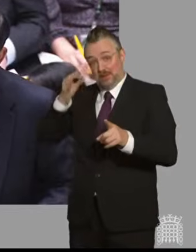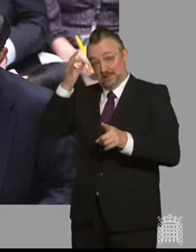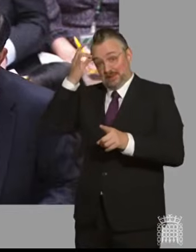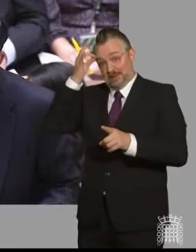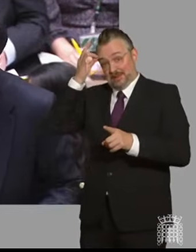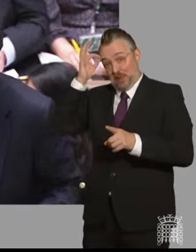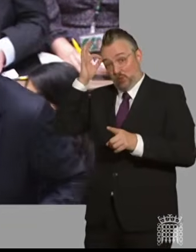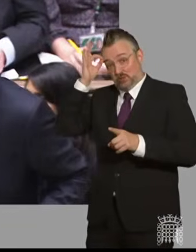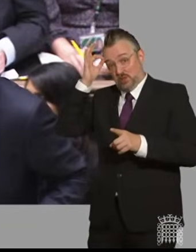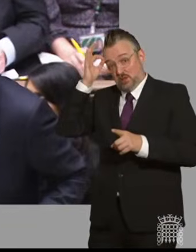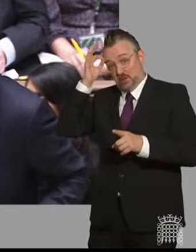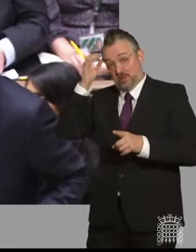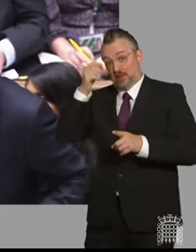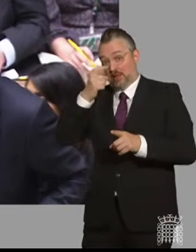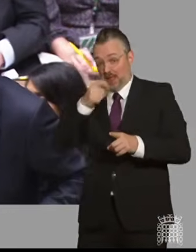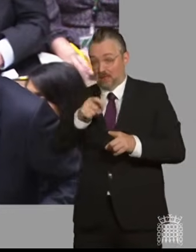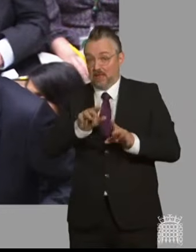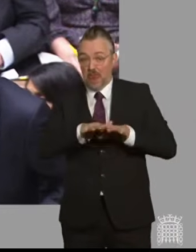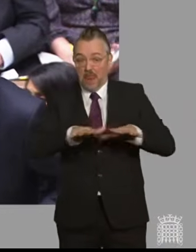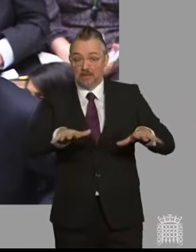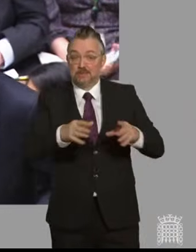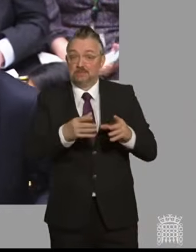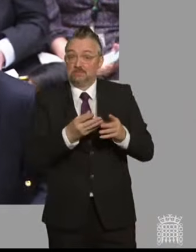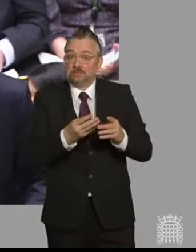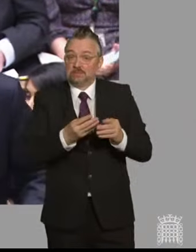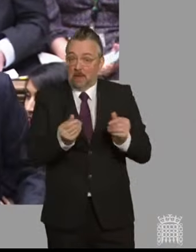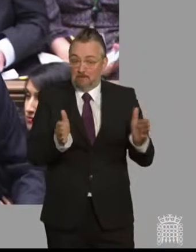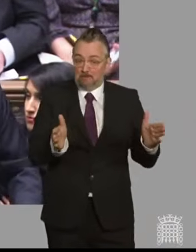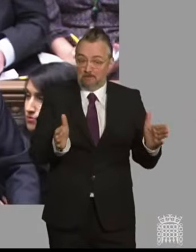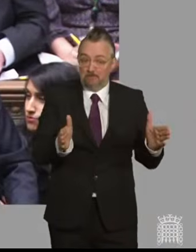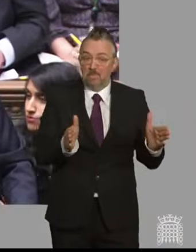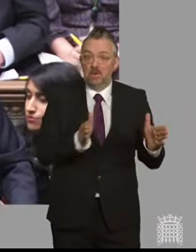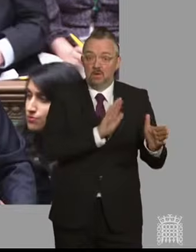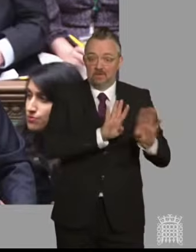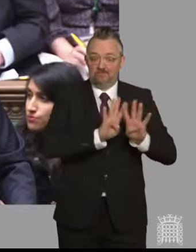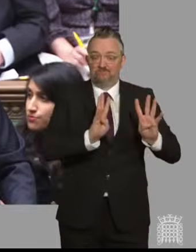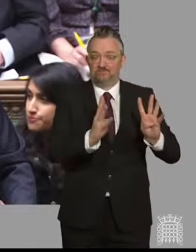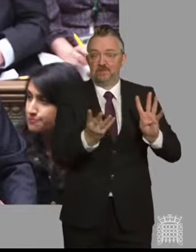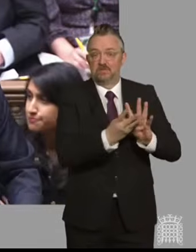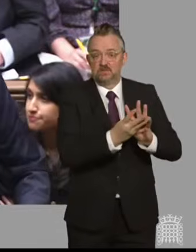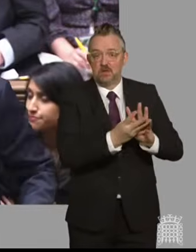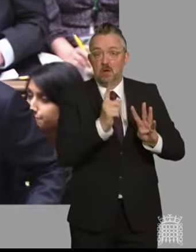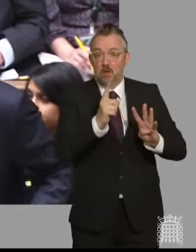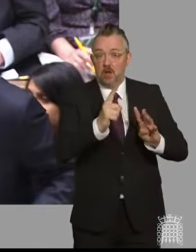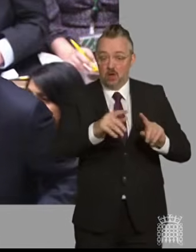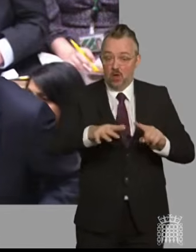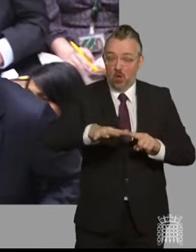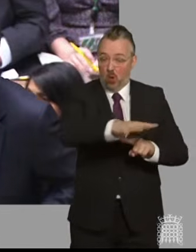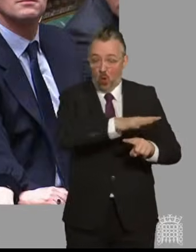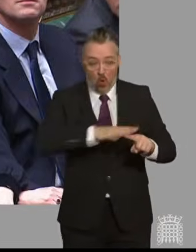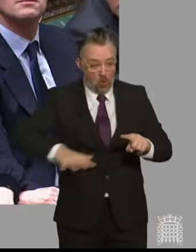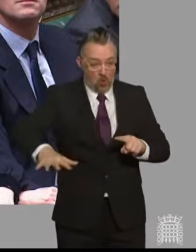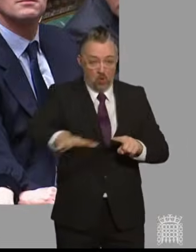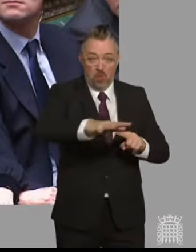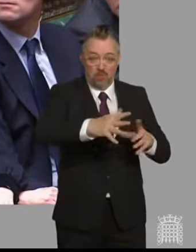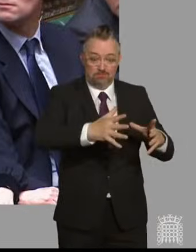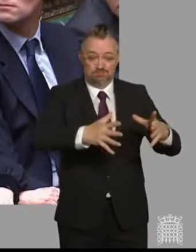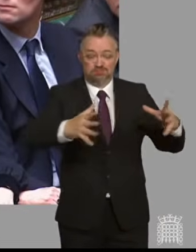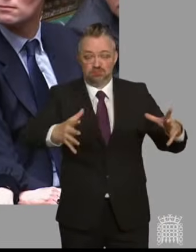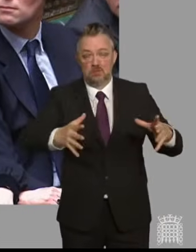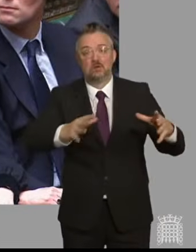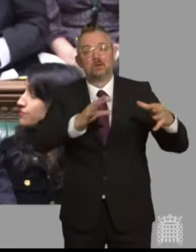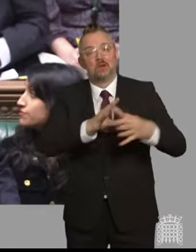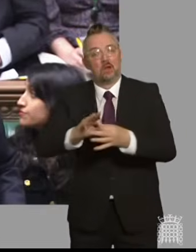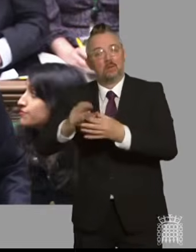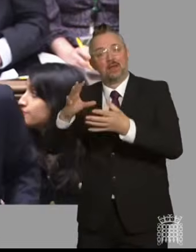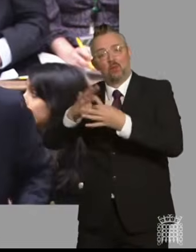be comfortable with that, provided that the overall site remains an educational land. That is something that I know he wants to see, and the